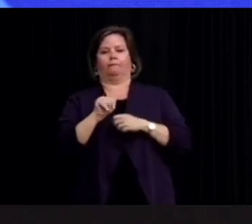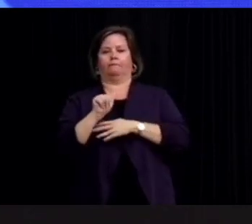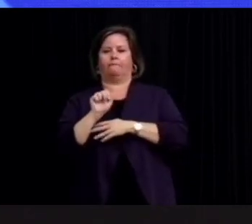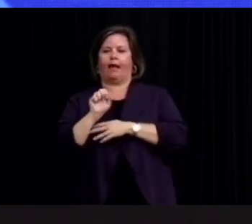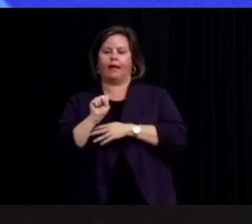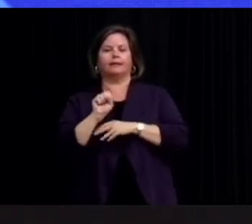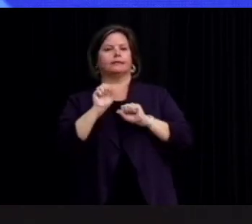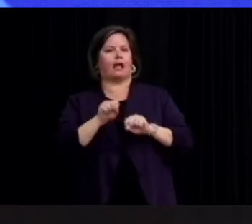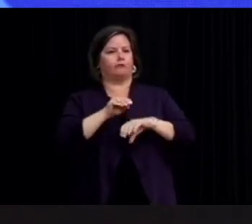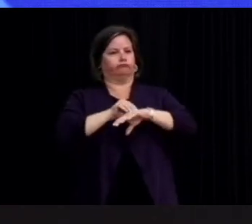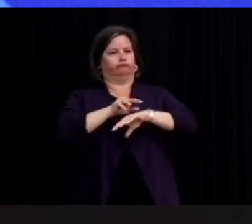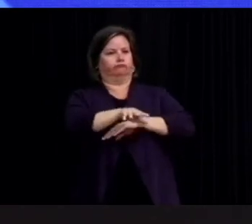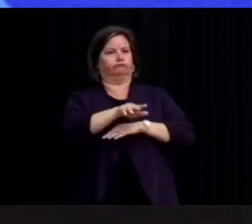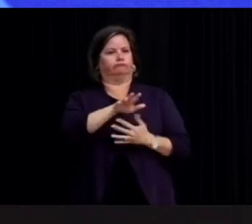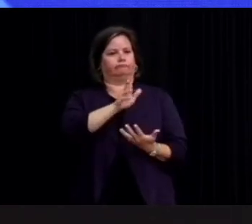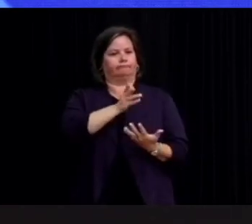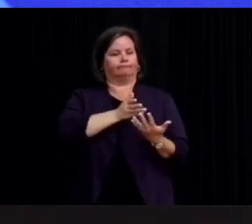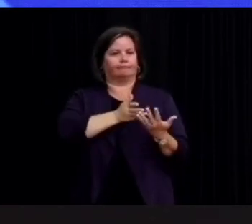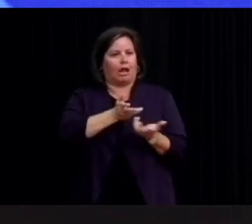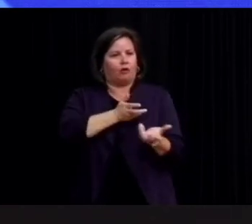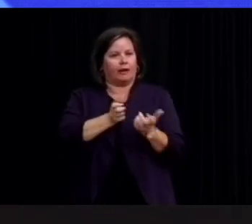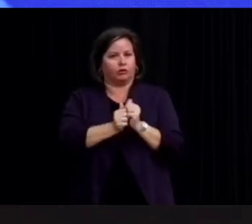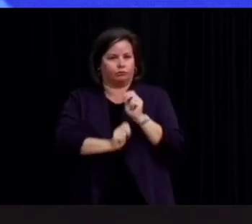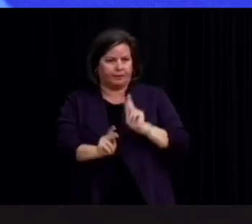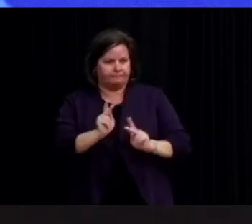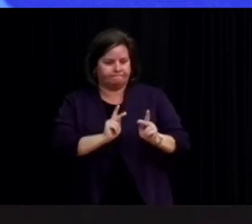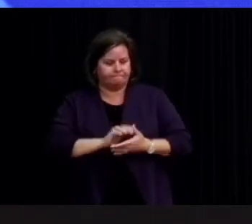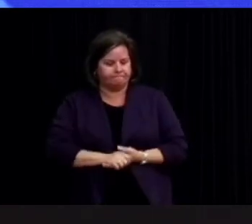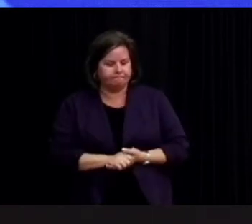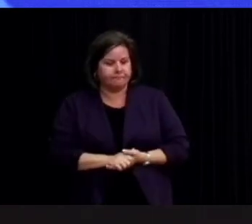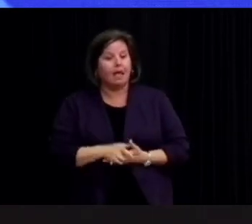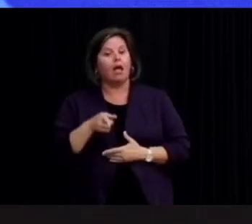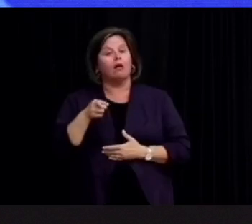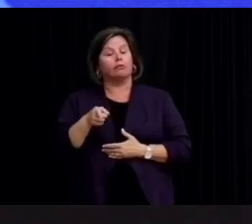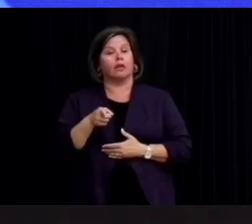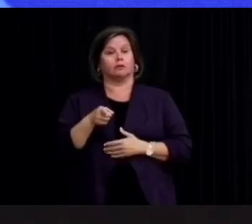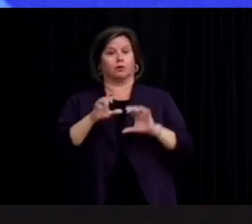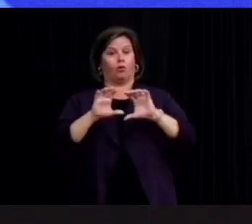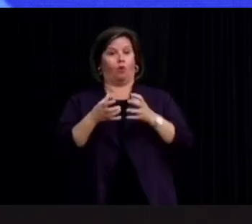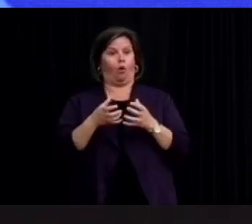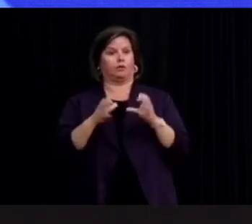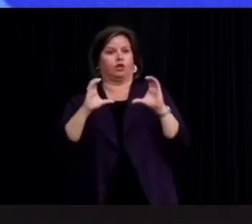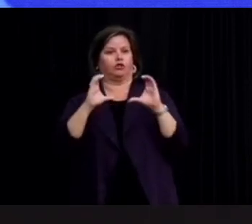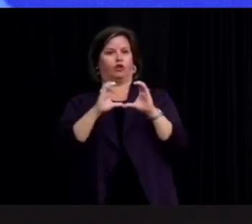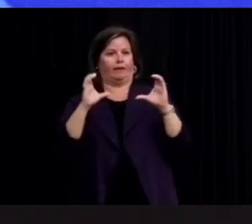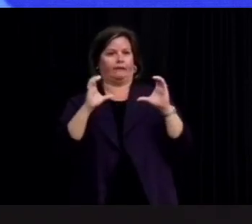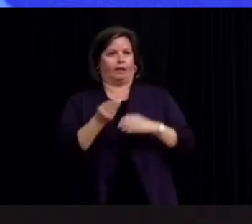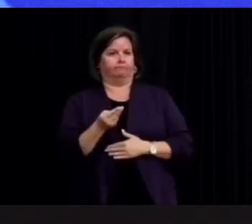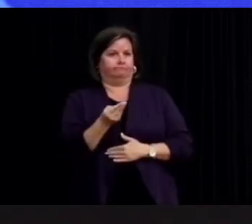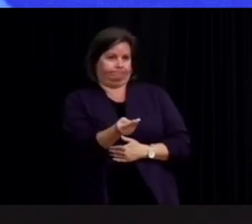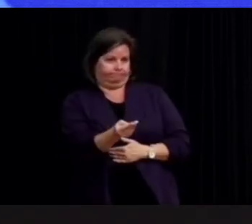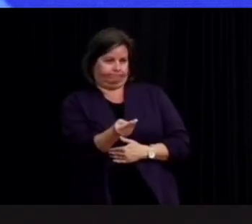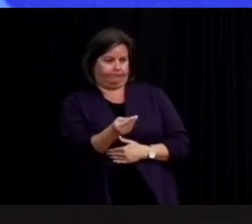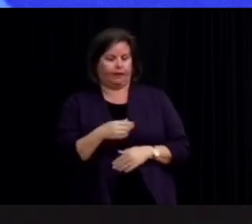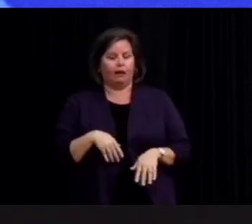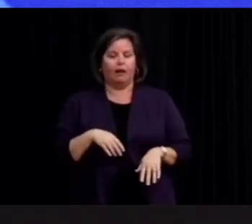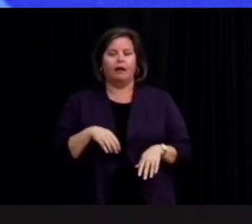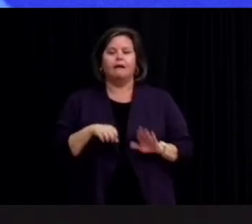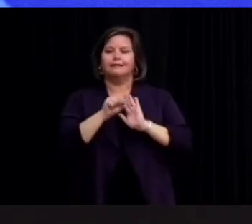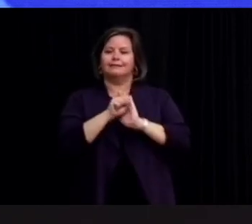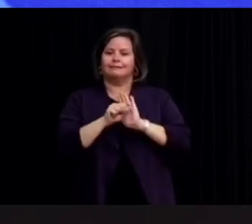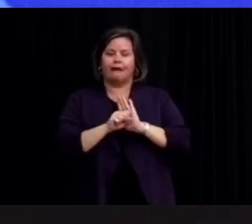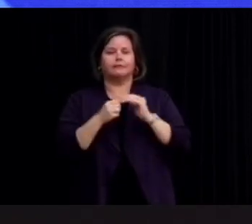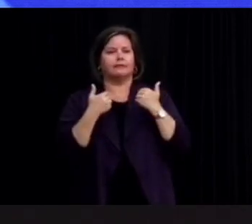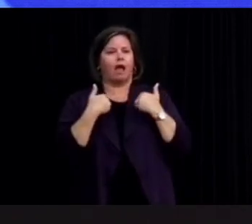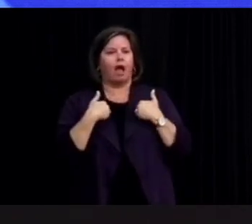or a client. So this Bias Override course is a certificate course, and states around the country have been able to get fair housing